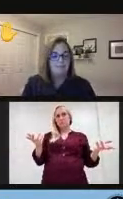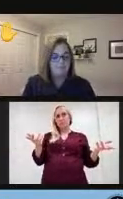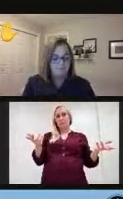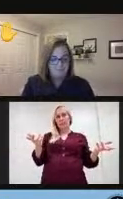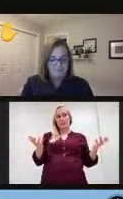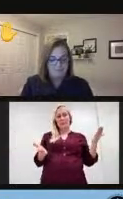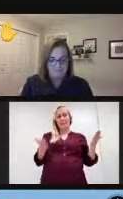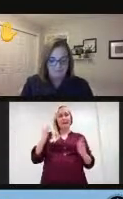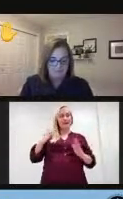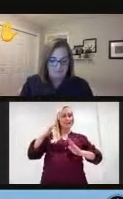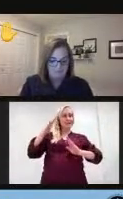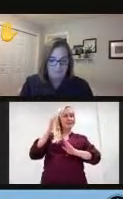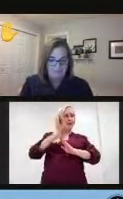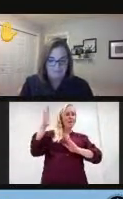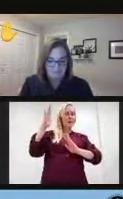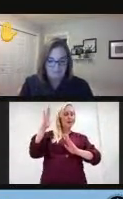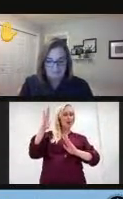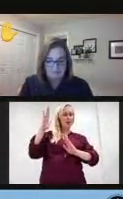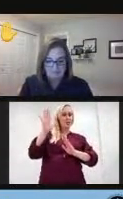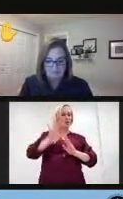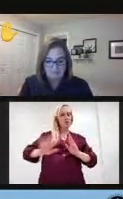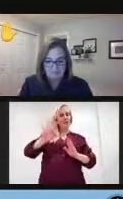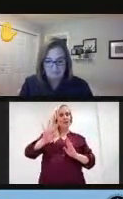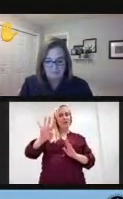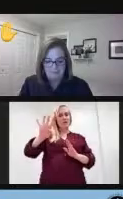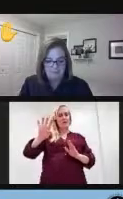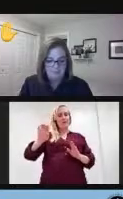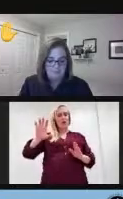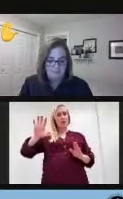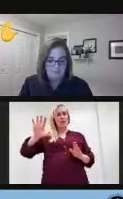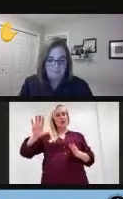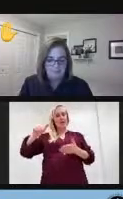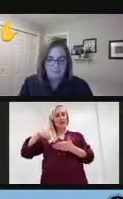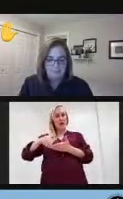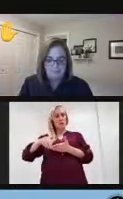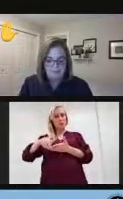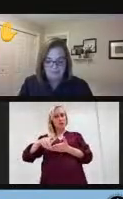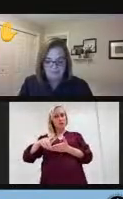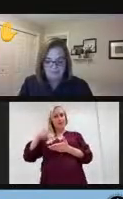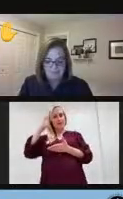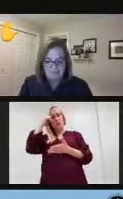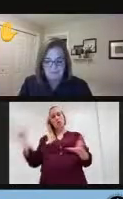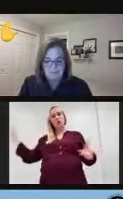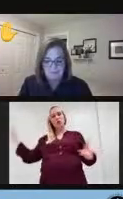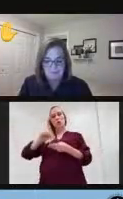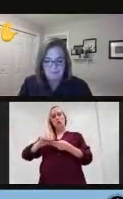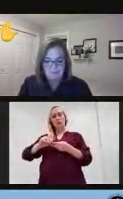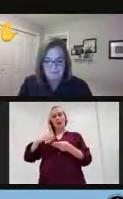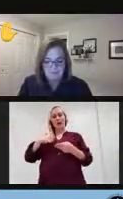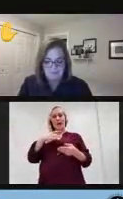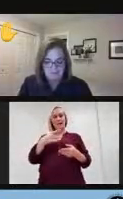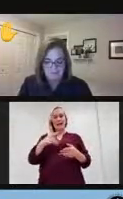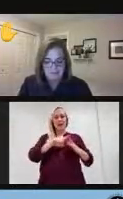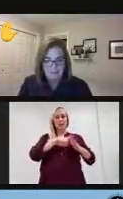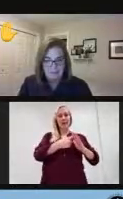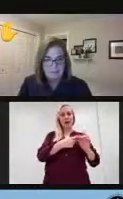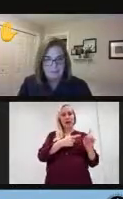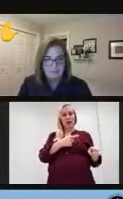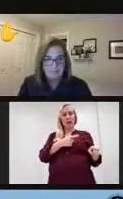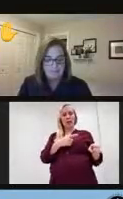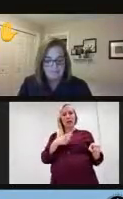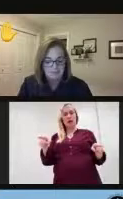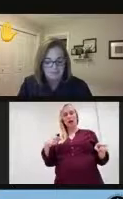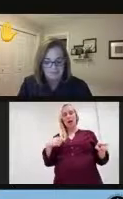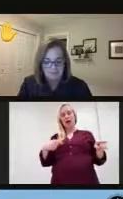probably capping off that high end around the 400,000 of the total compensation. I like the beginning of the salary there. I do hear your